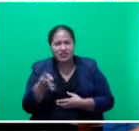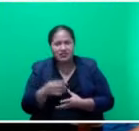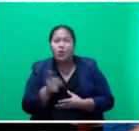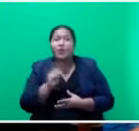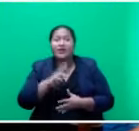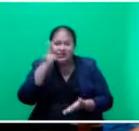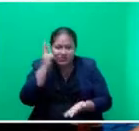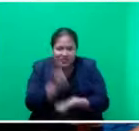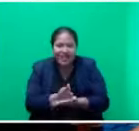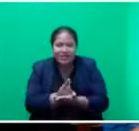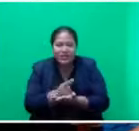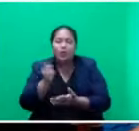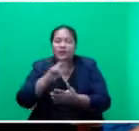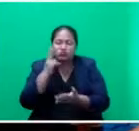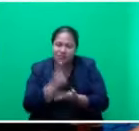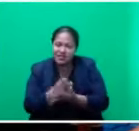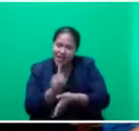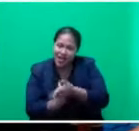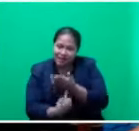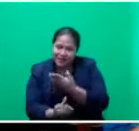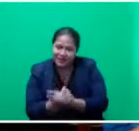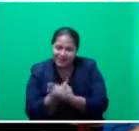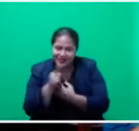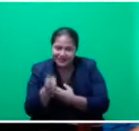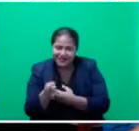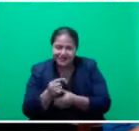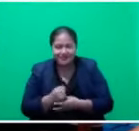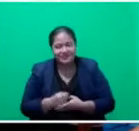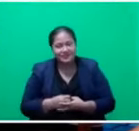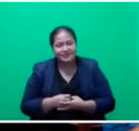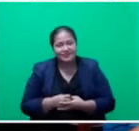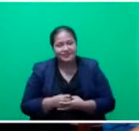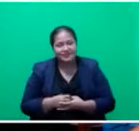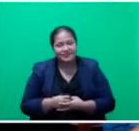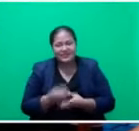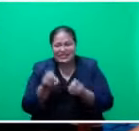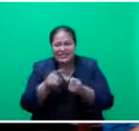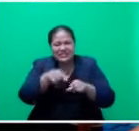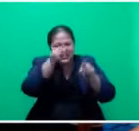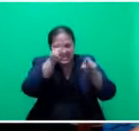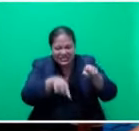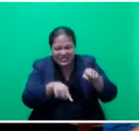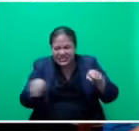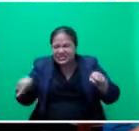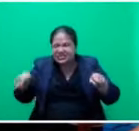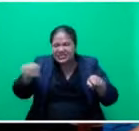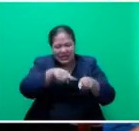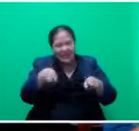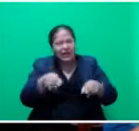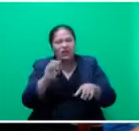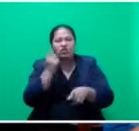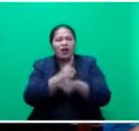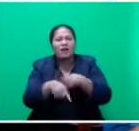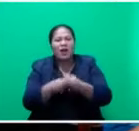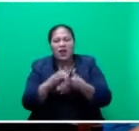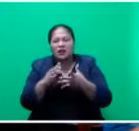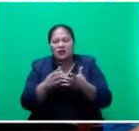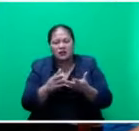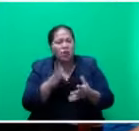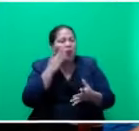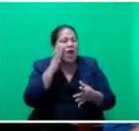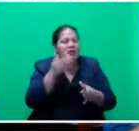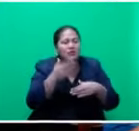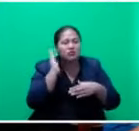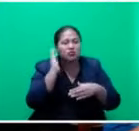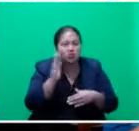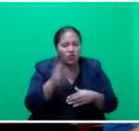matter? It is a simple chart. It talks about when schools can reopen. It talks about how many people can sit